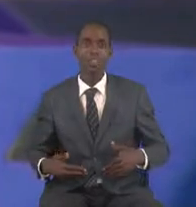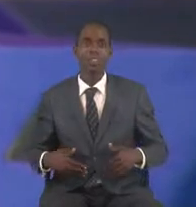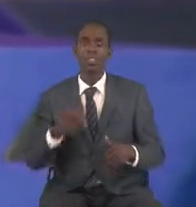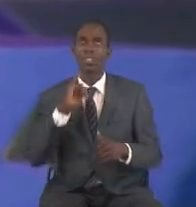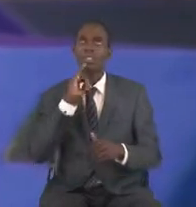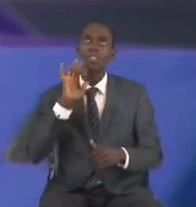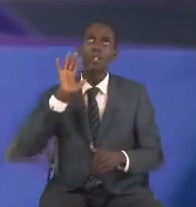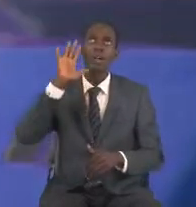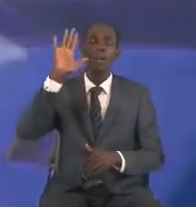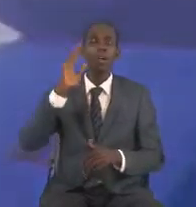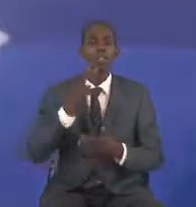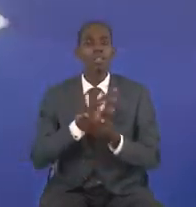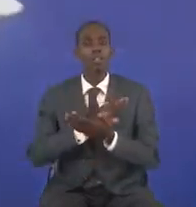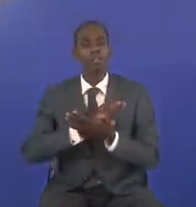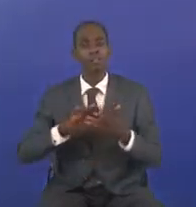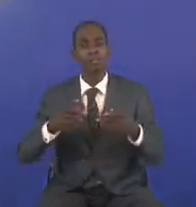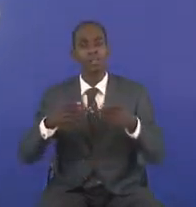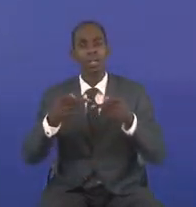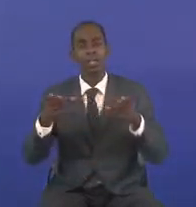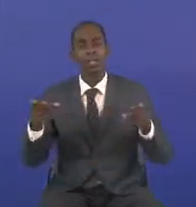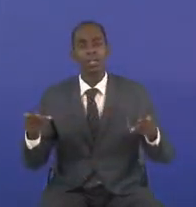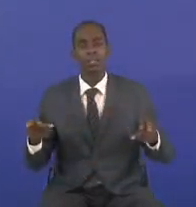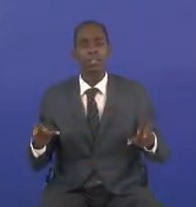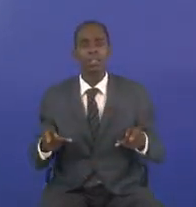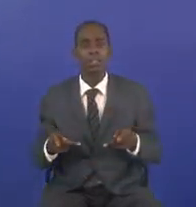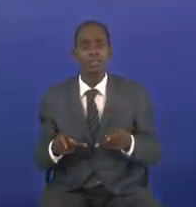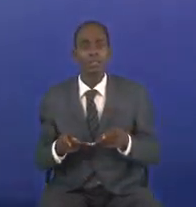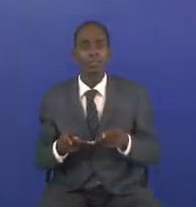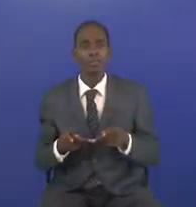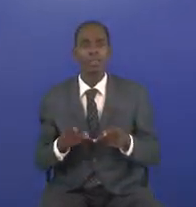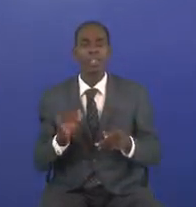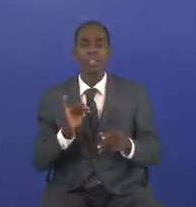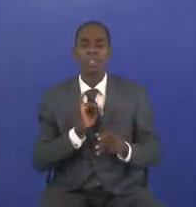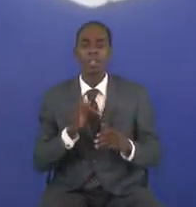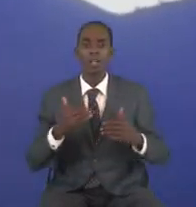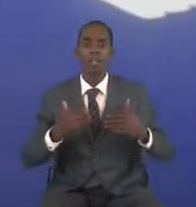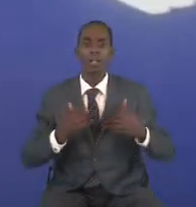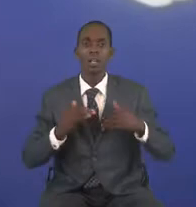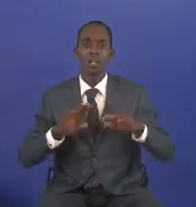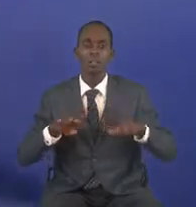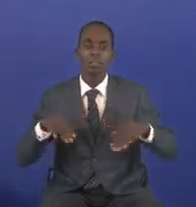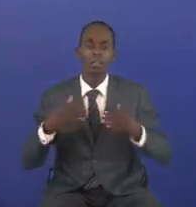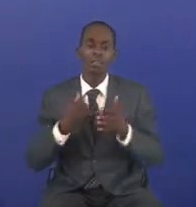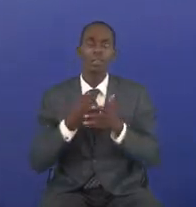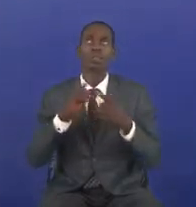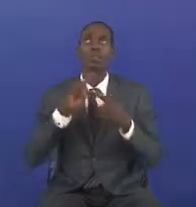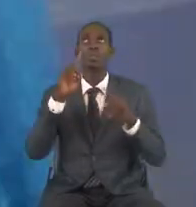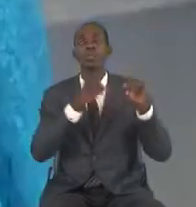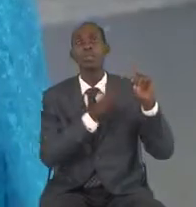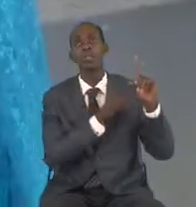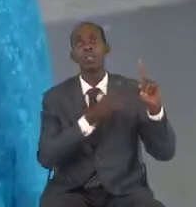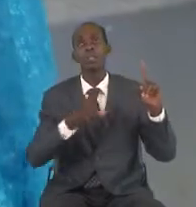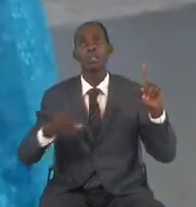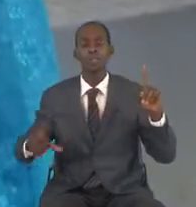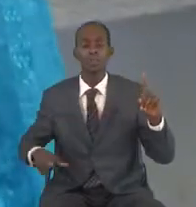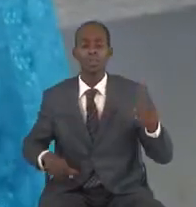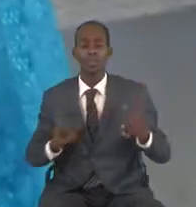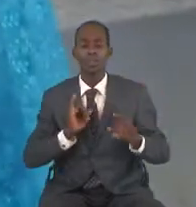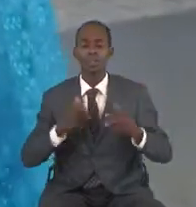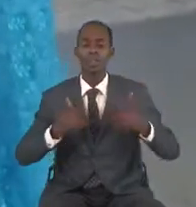is your sanctuary. I'm giving it to you, Lord, giving it to you, Lord. I'm giving to